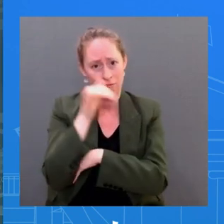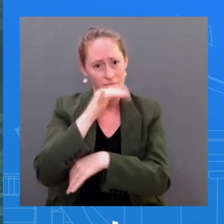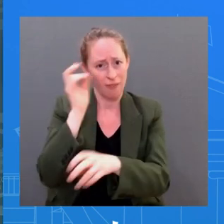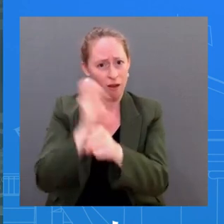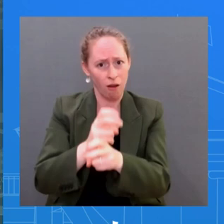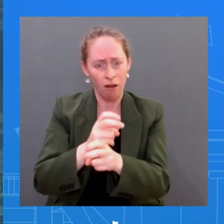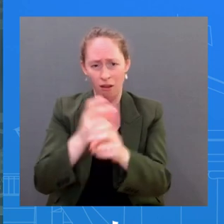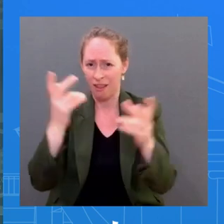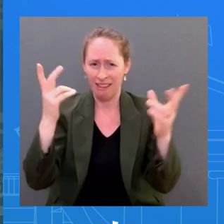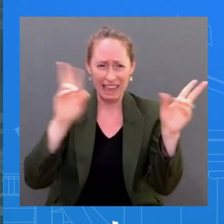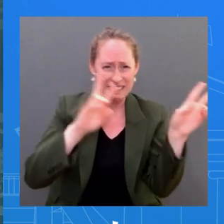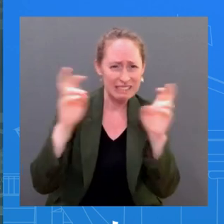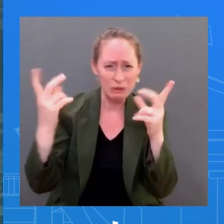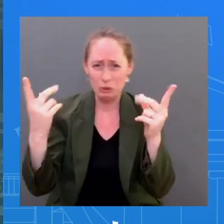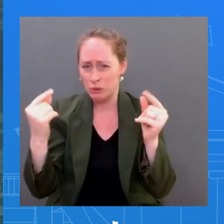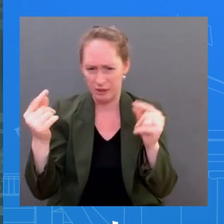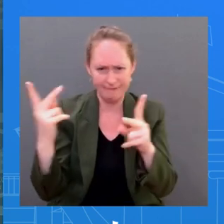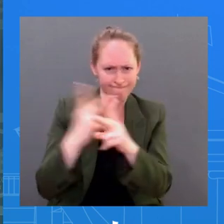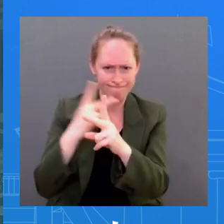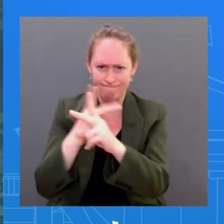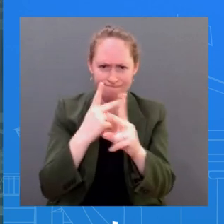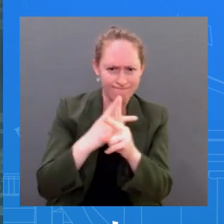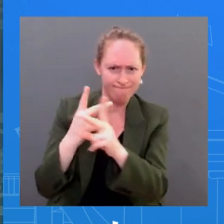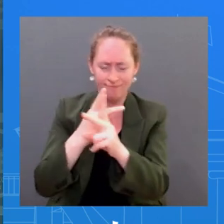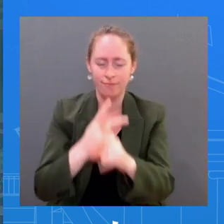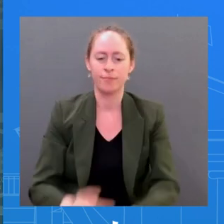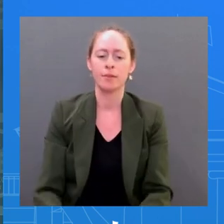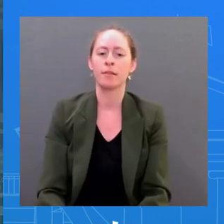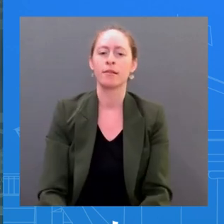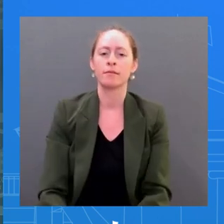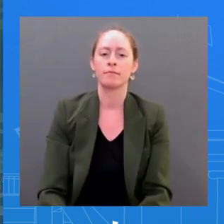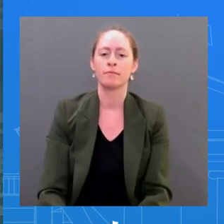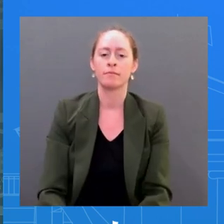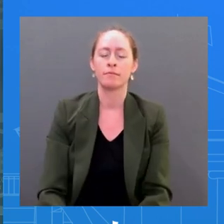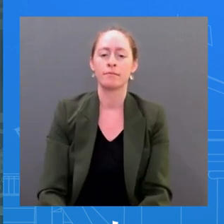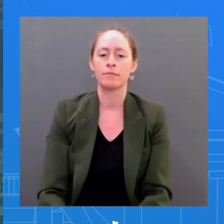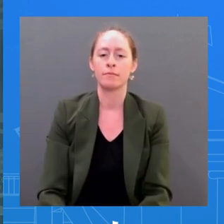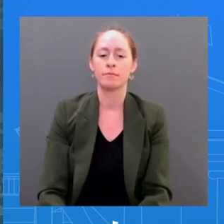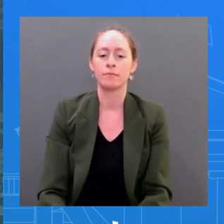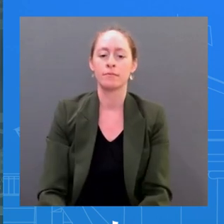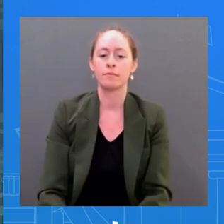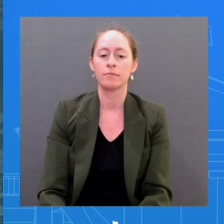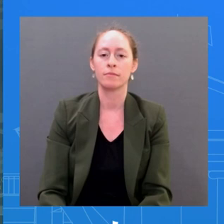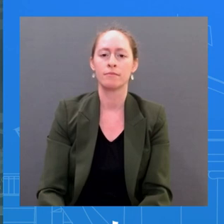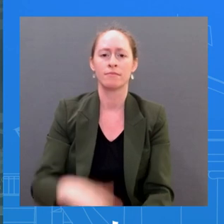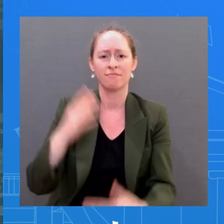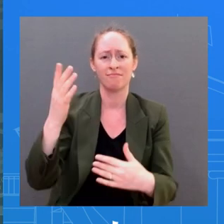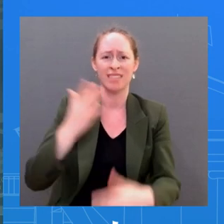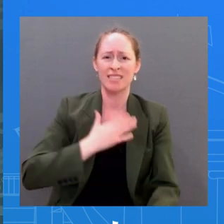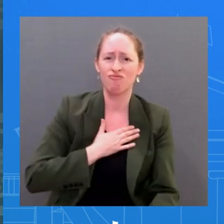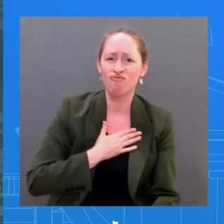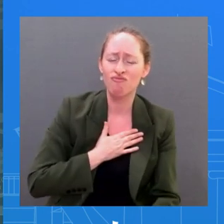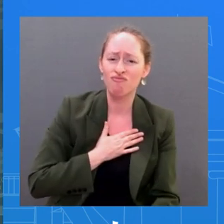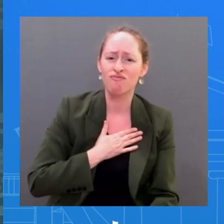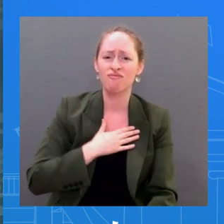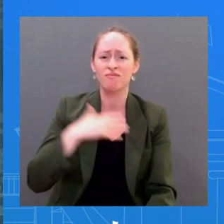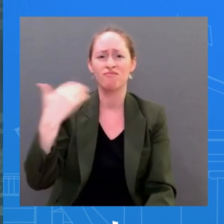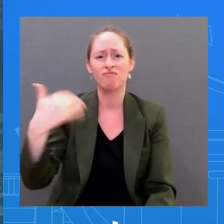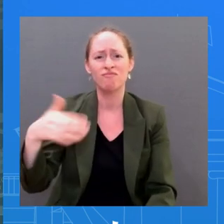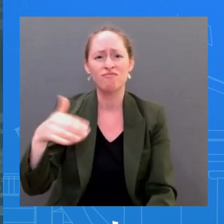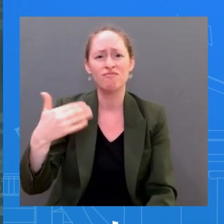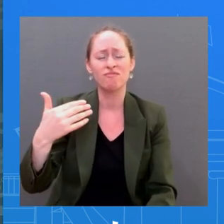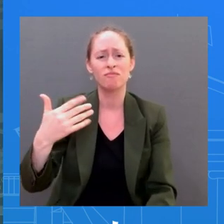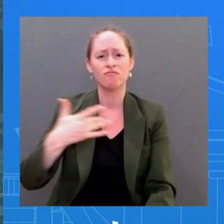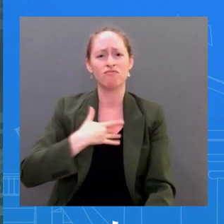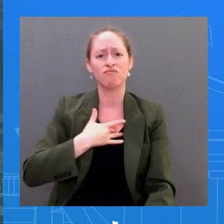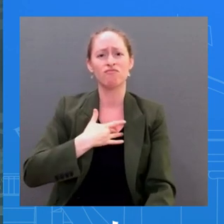amidst these often emotionally wrenching stories, Gwynn's poise and moral clarity are unfailing, and his willingness